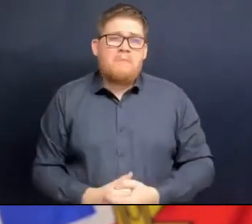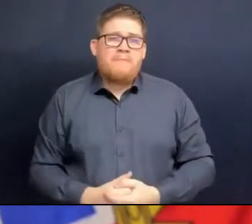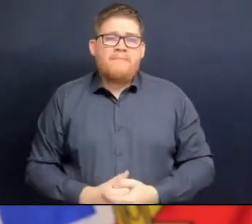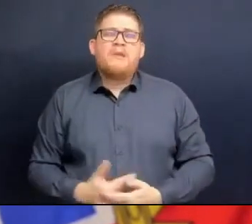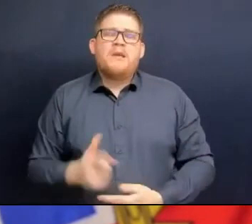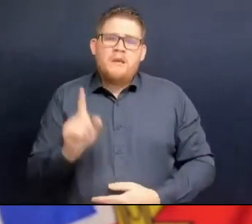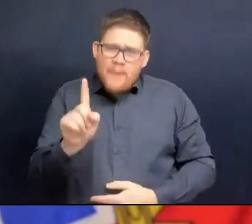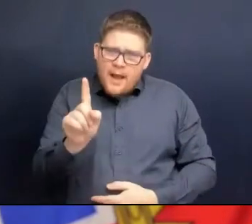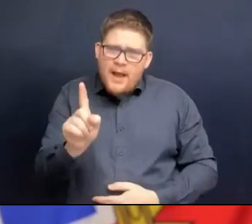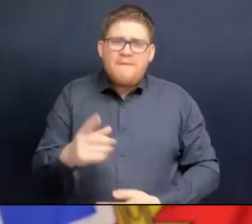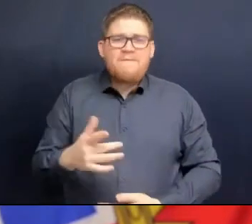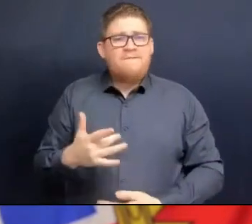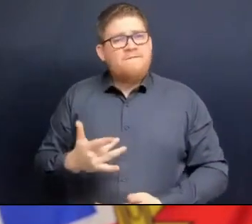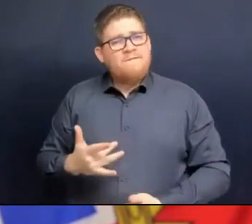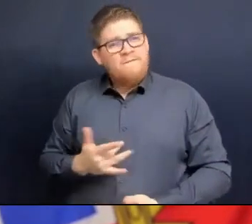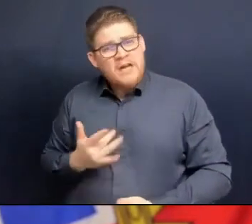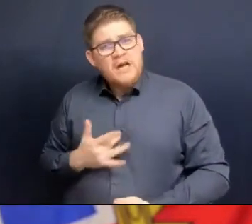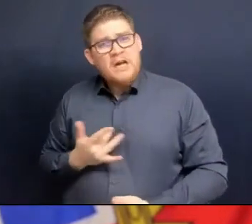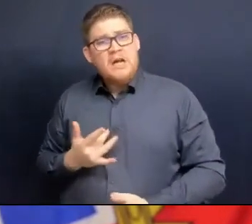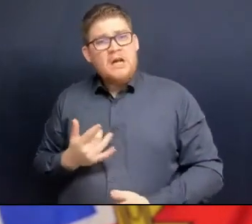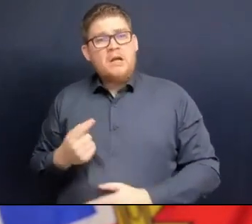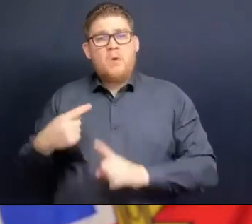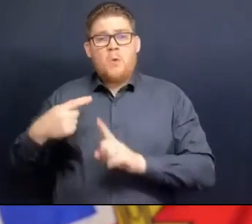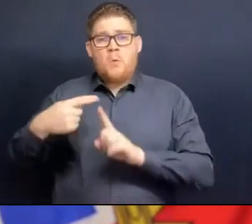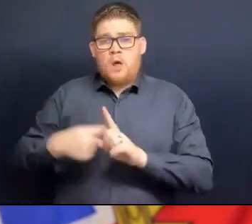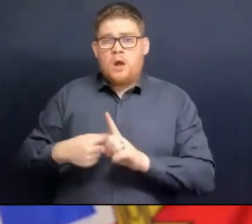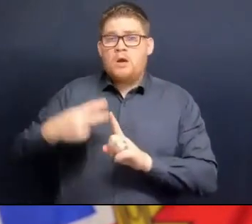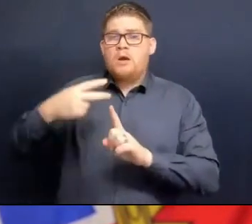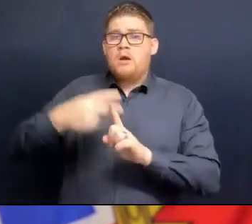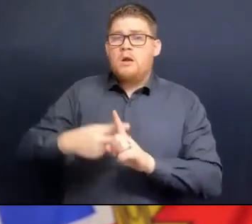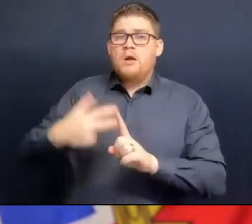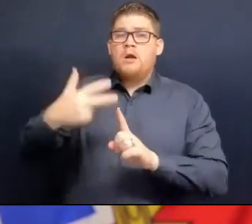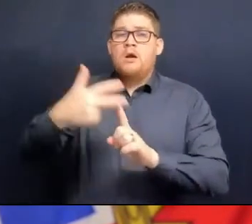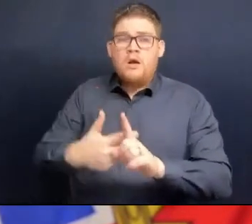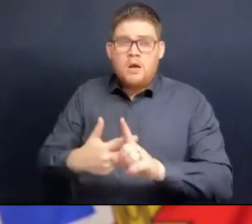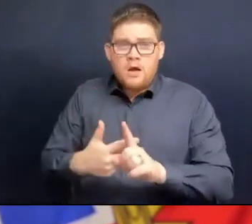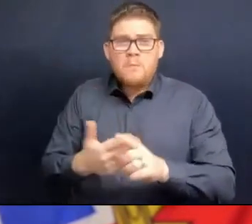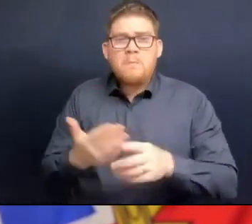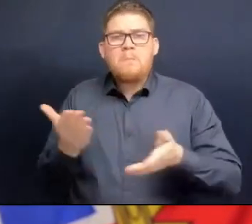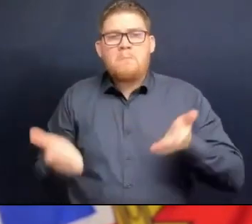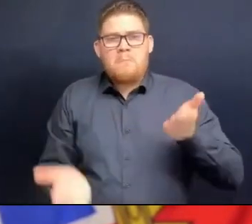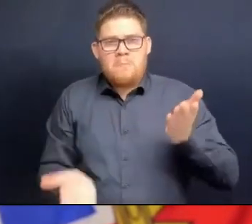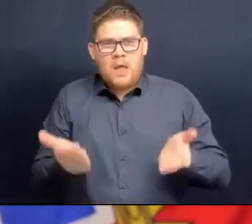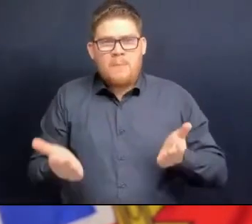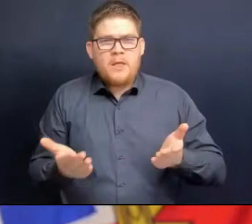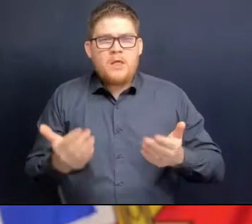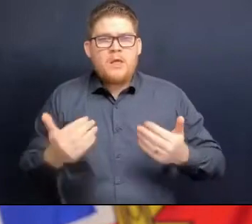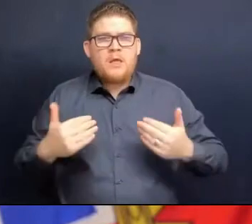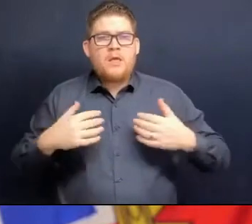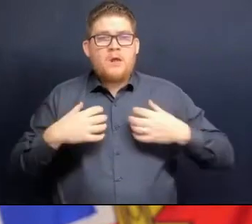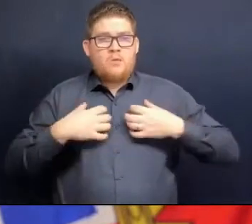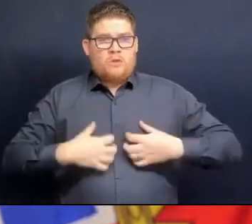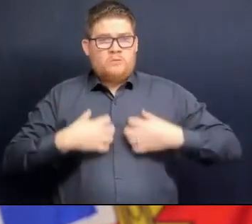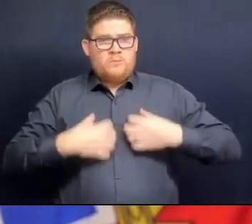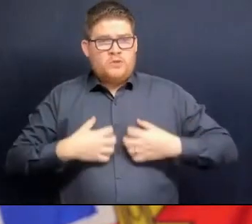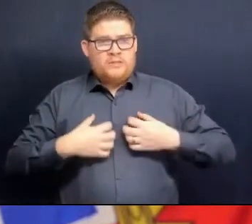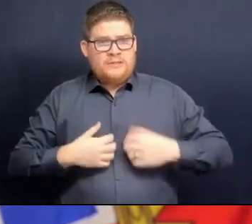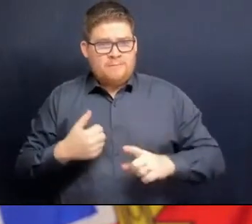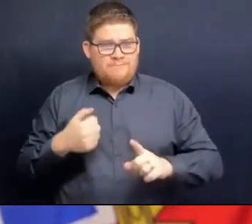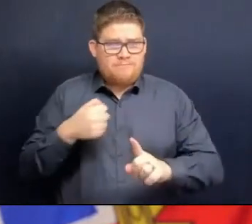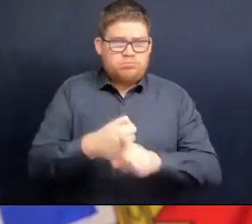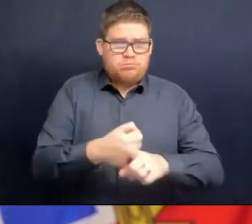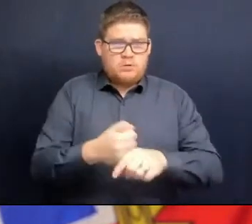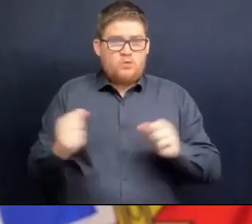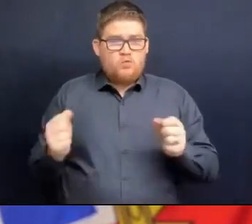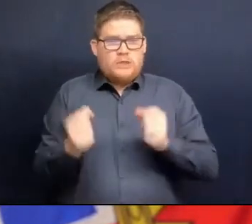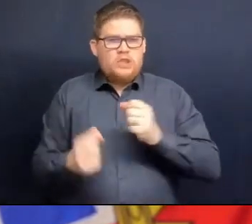a probability that changes as we're going through the months and into respiratory season that we may have to immunize those people